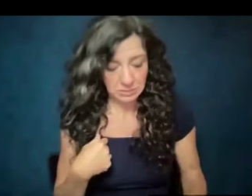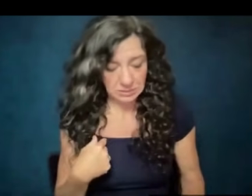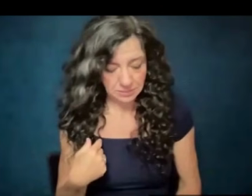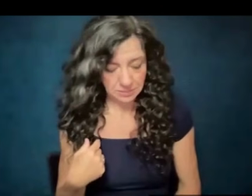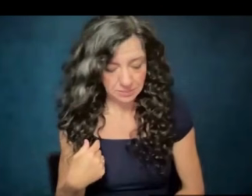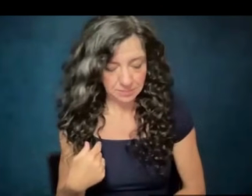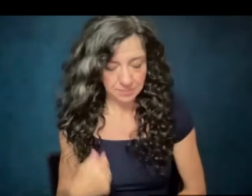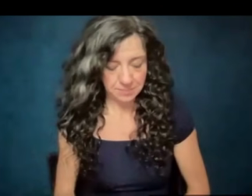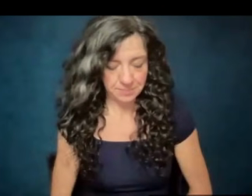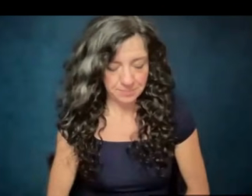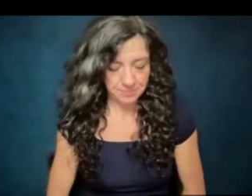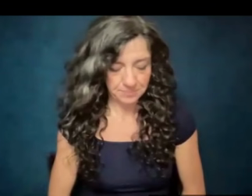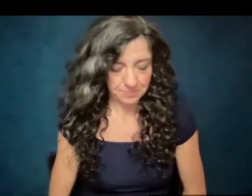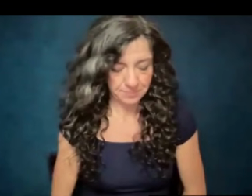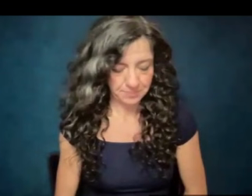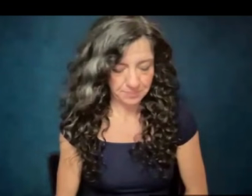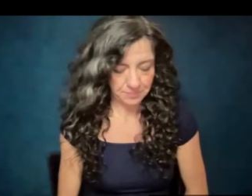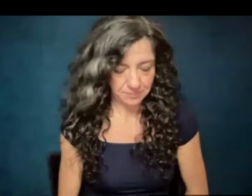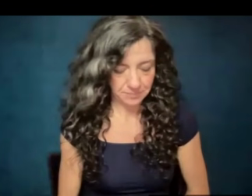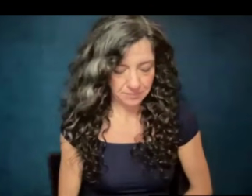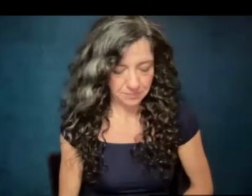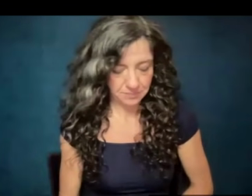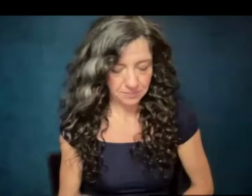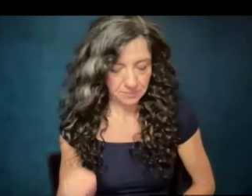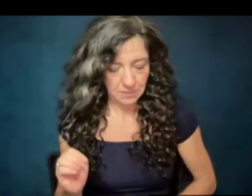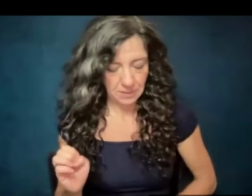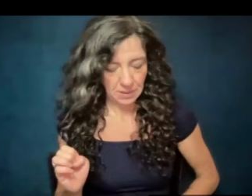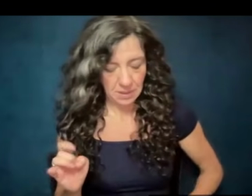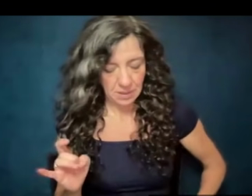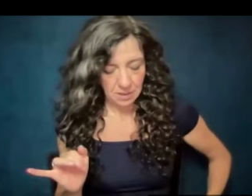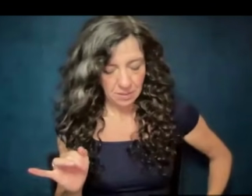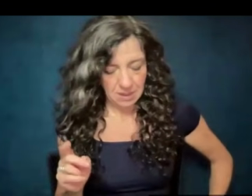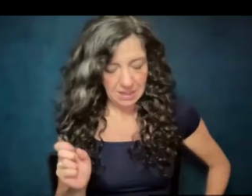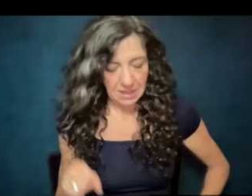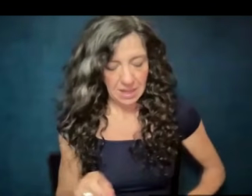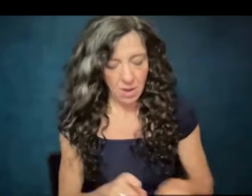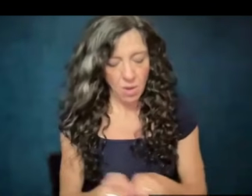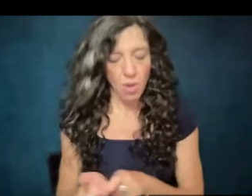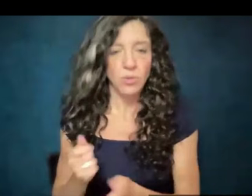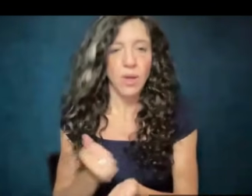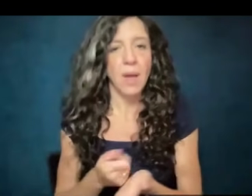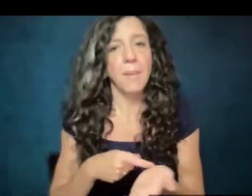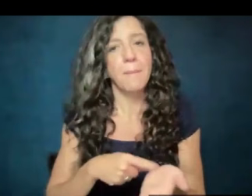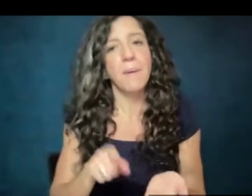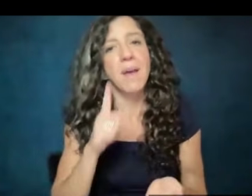Medicaid can help pay for Medicare cost-sharing expenses as well.